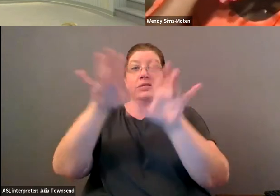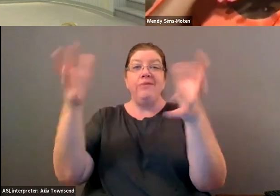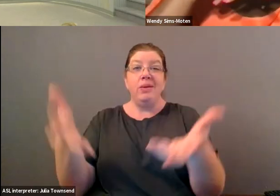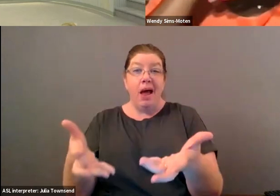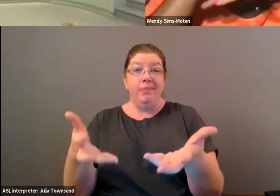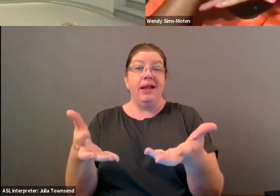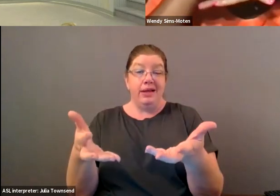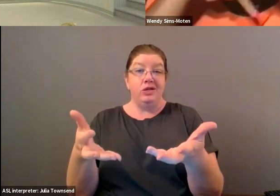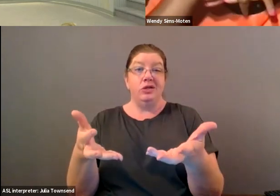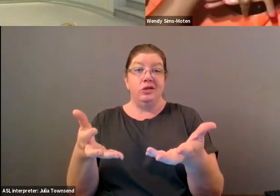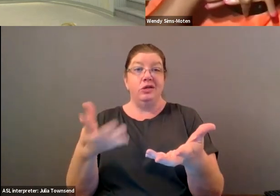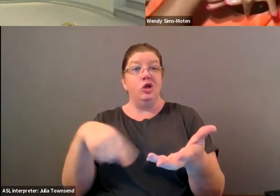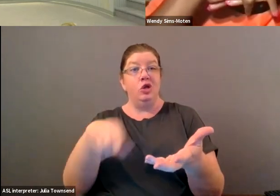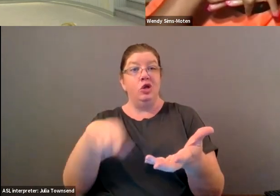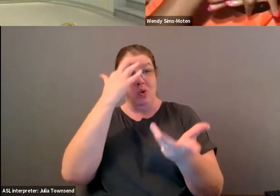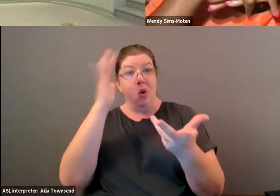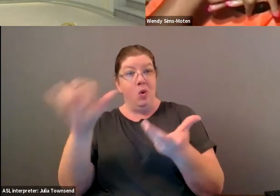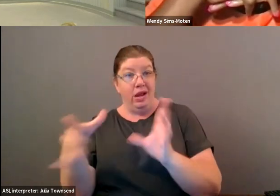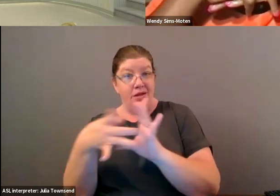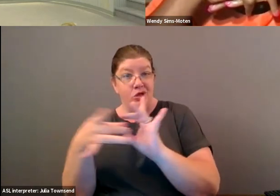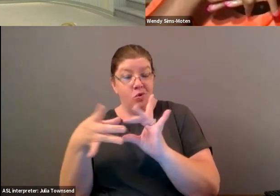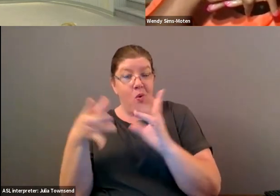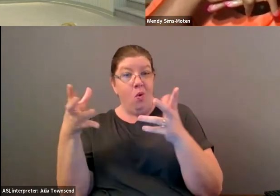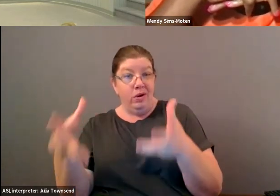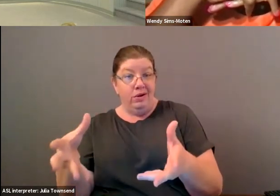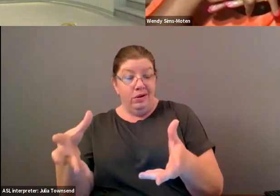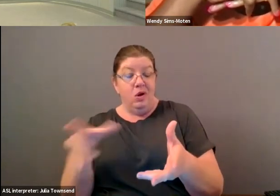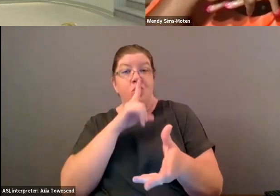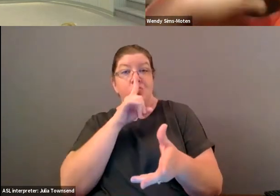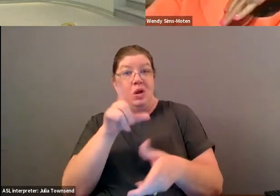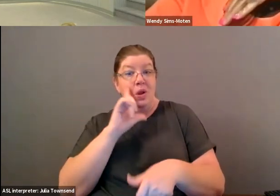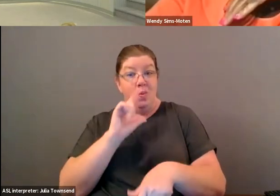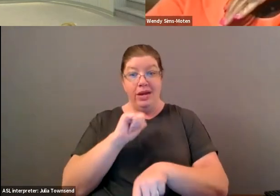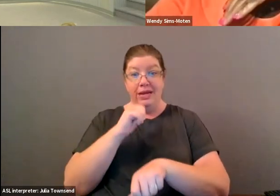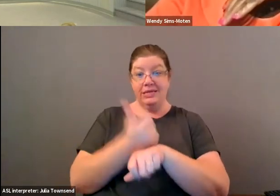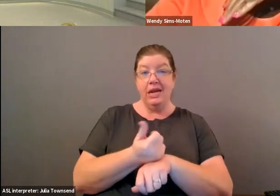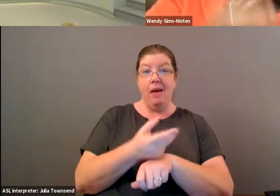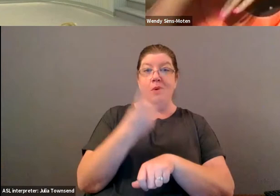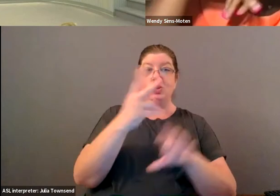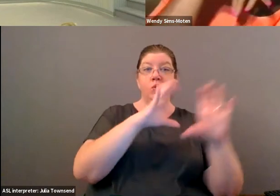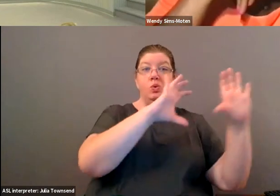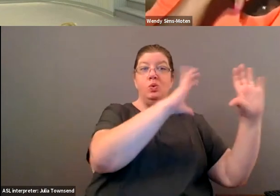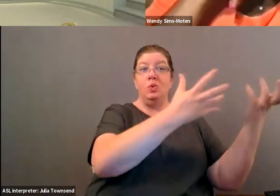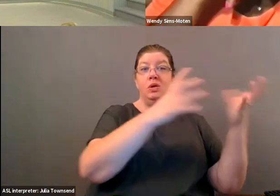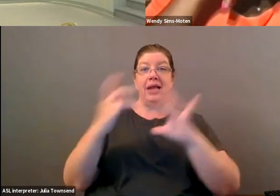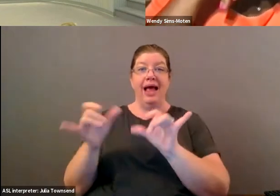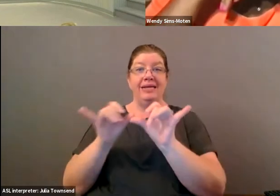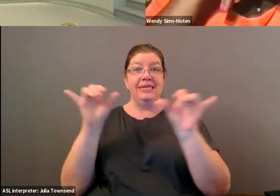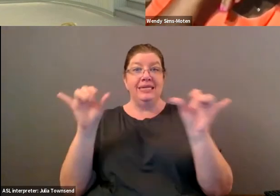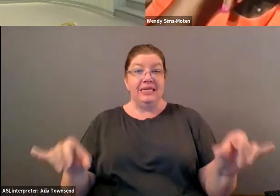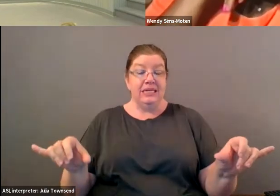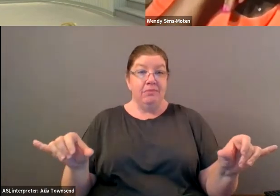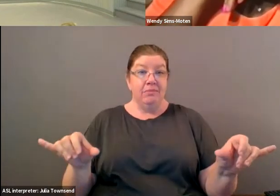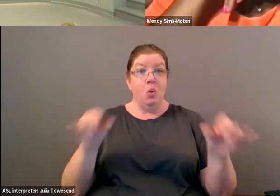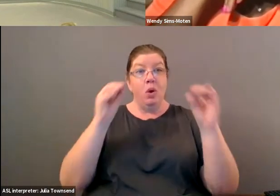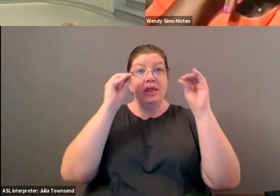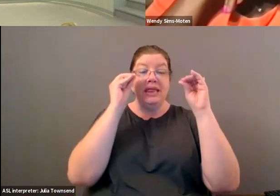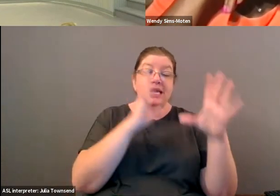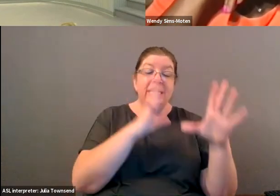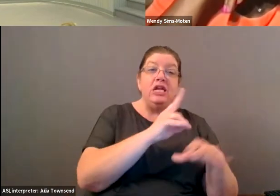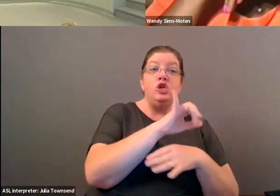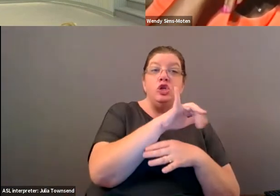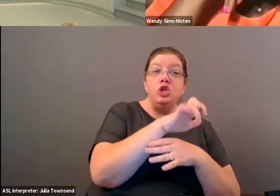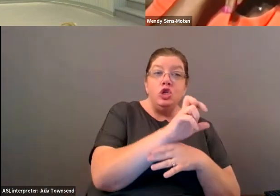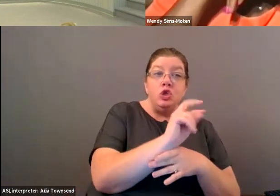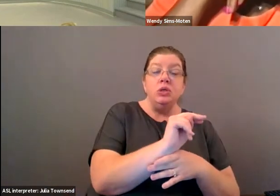population. You know the rest of the story. Do you really want to set up a two-class system within the teachers' union? Do